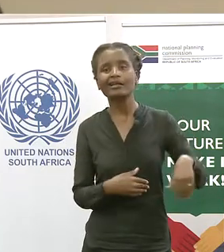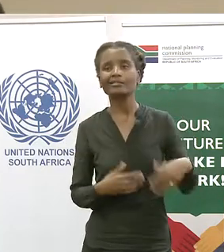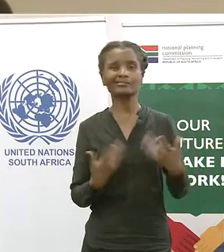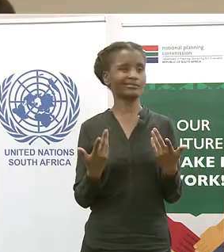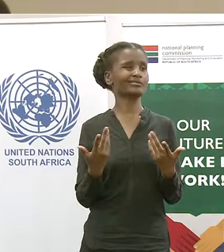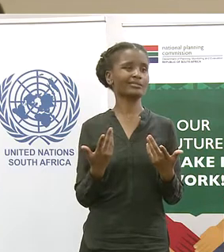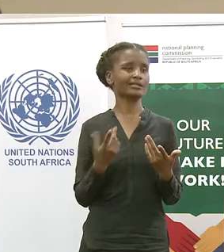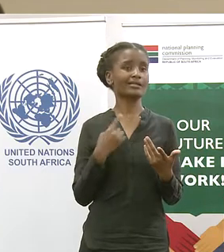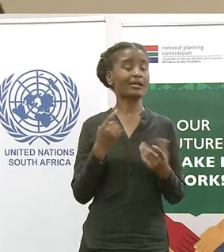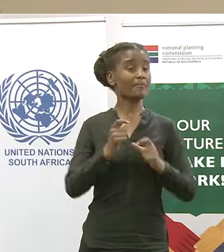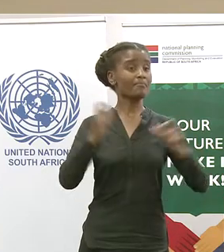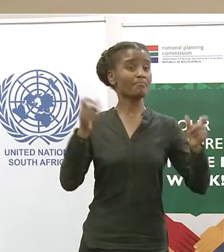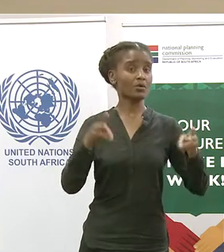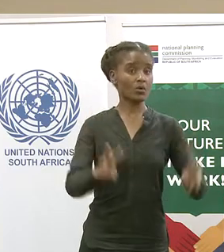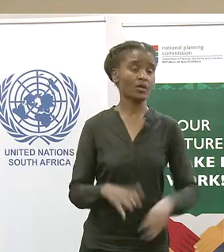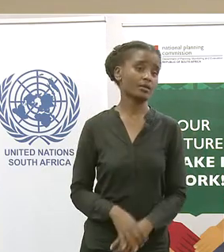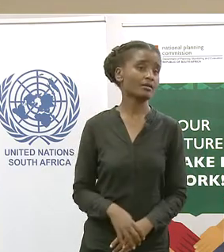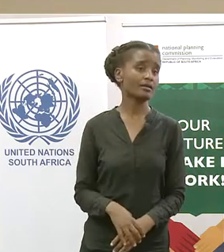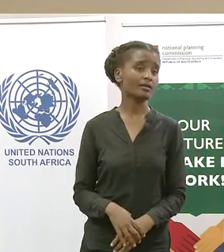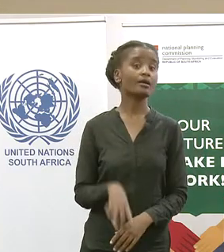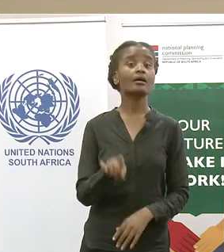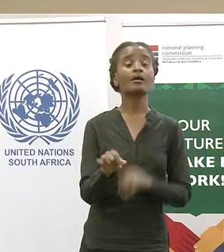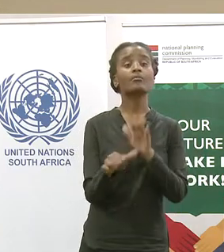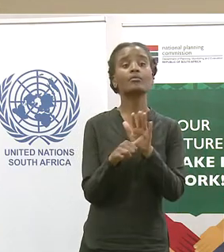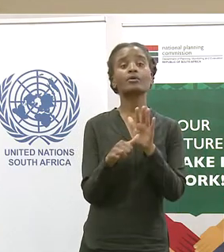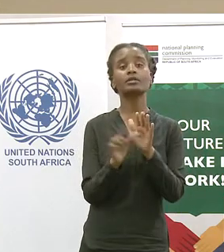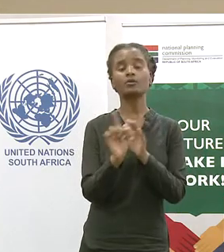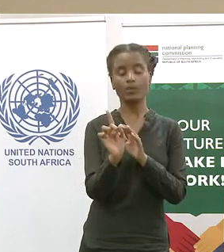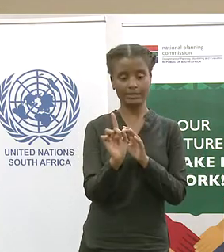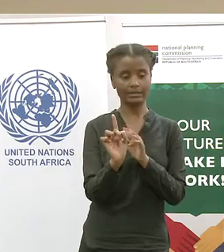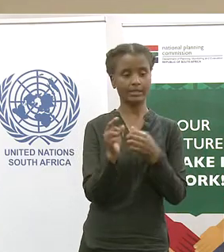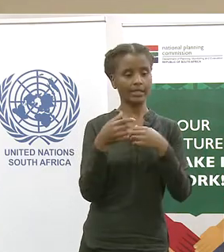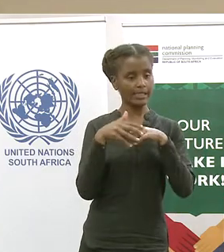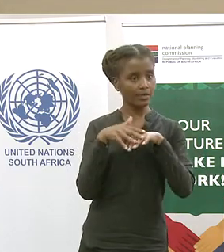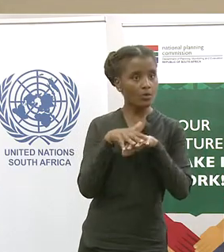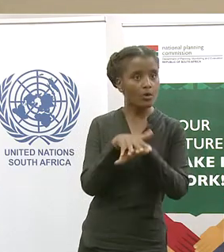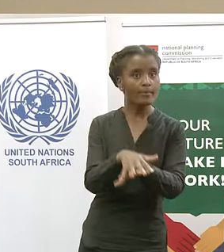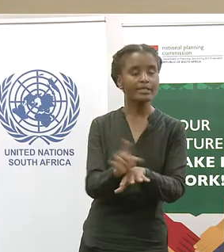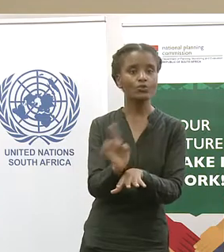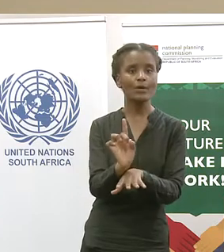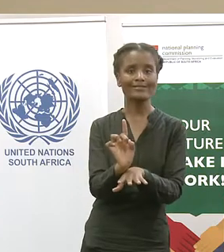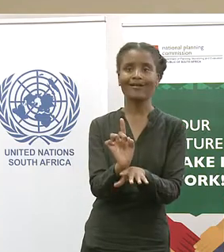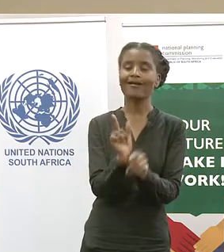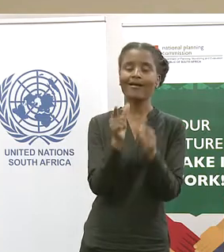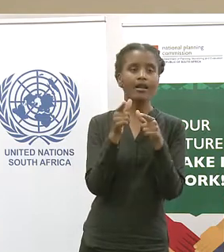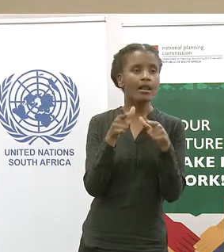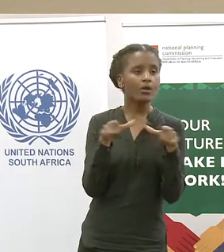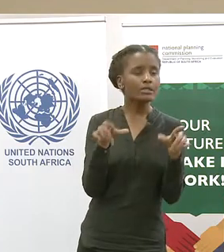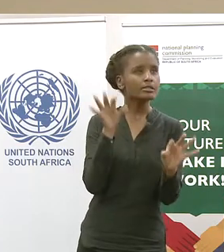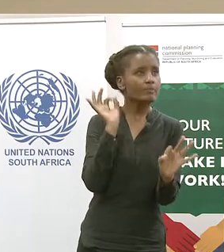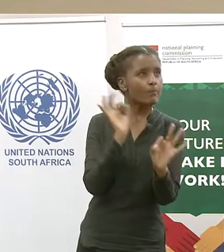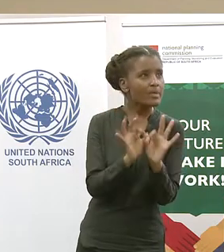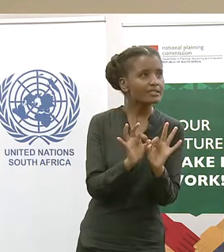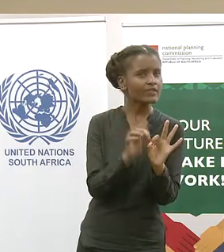scale. So incorporating a precise language into our analysis of what